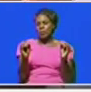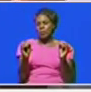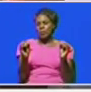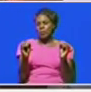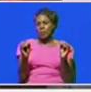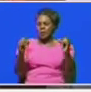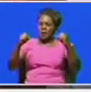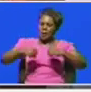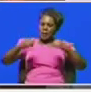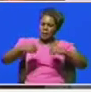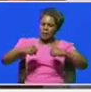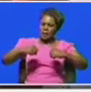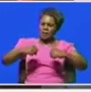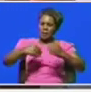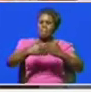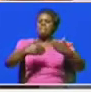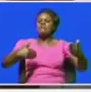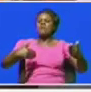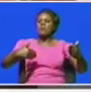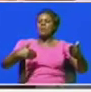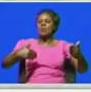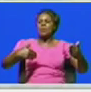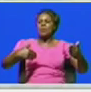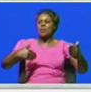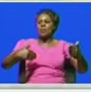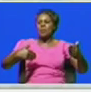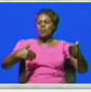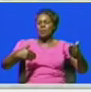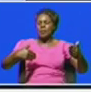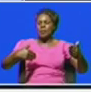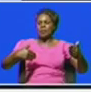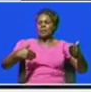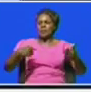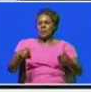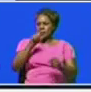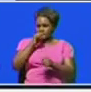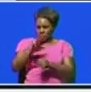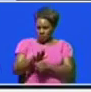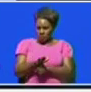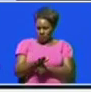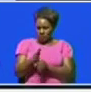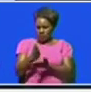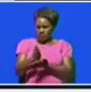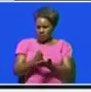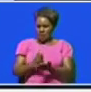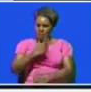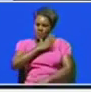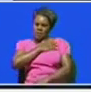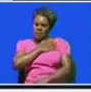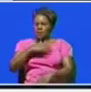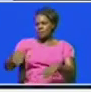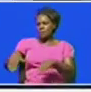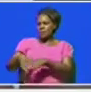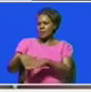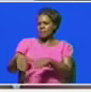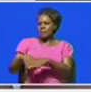be negotiated and will be agreed upon. But despite that assurance, a section of NASA members of